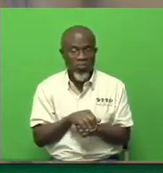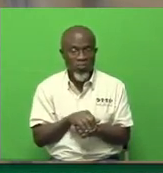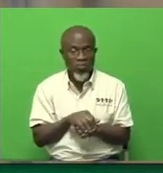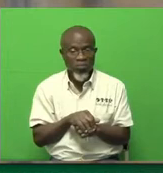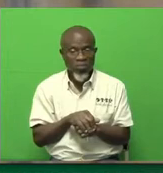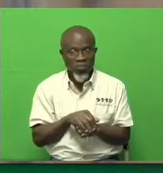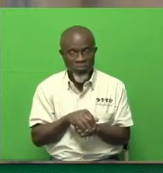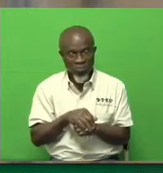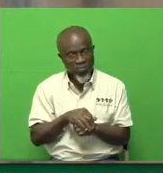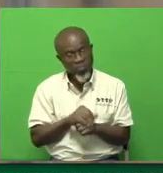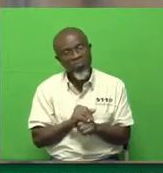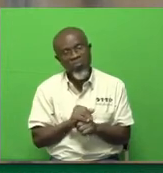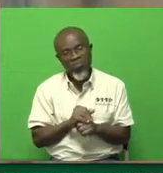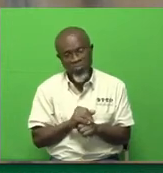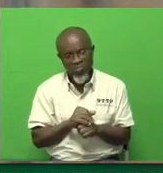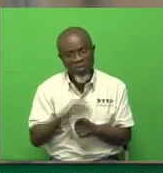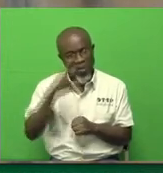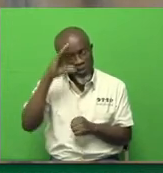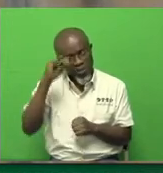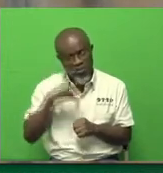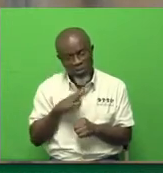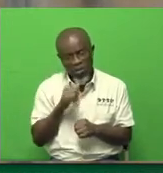three children now